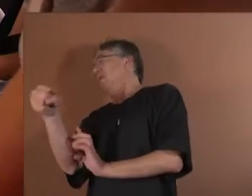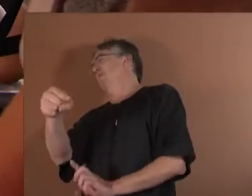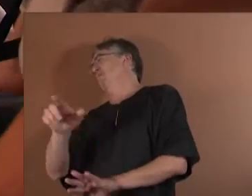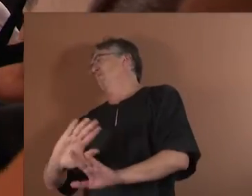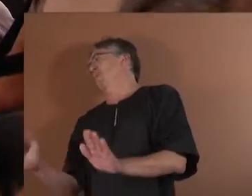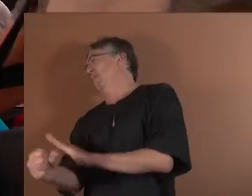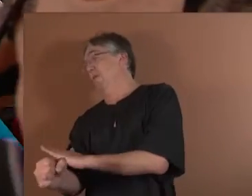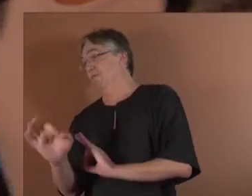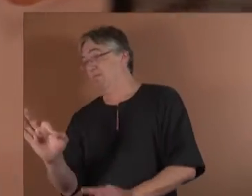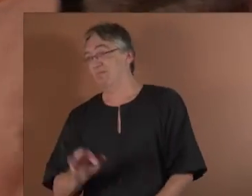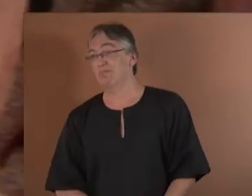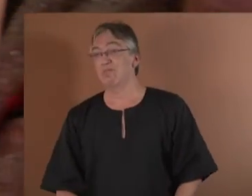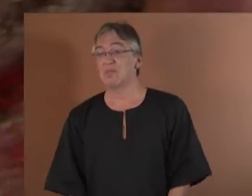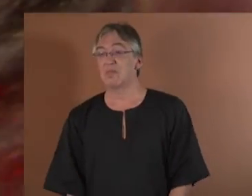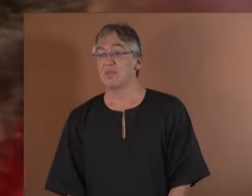It's because of your background.